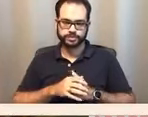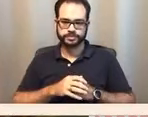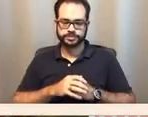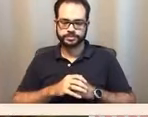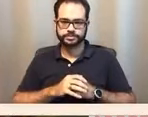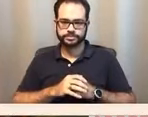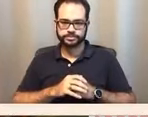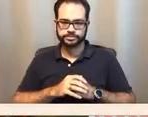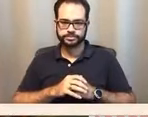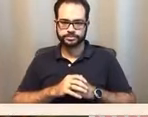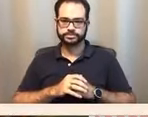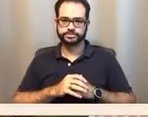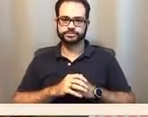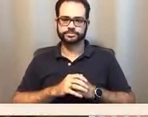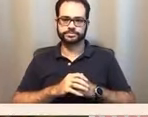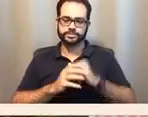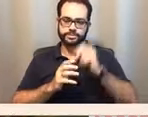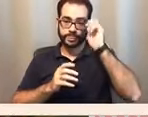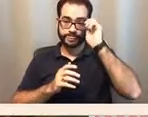Give your spouse